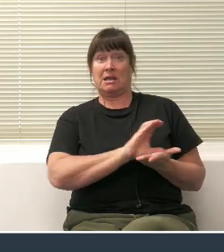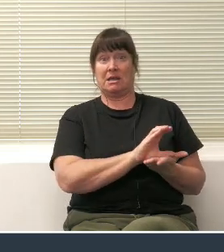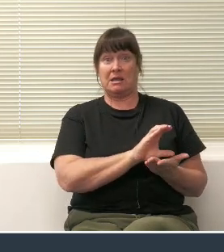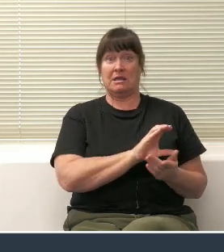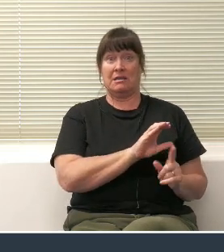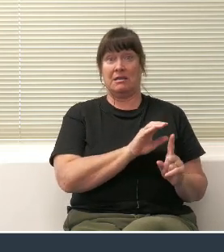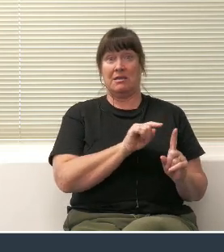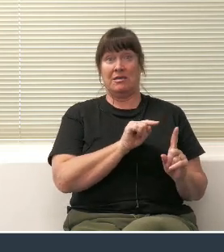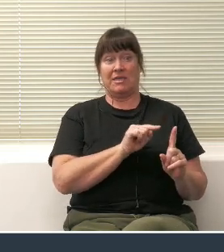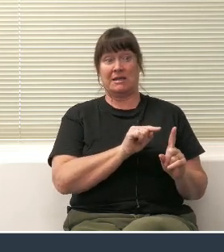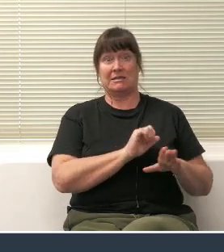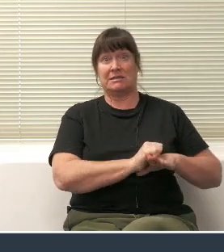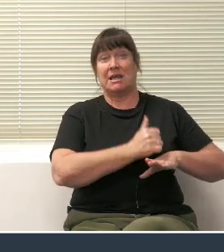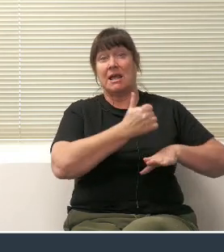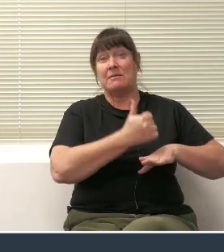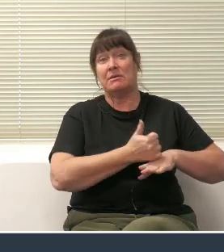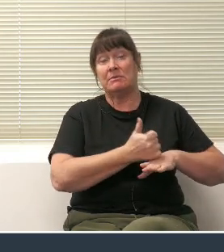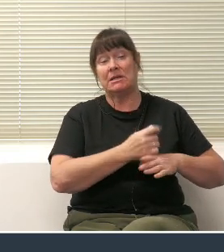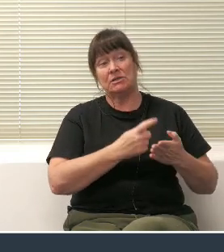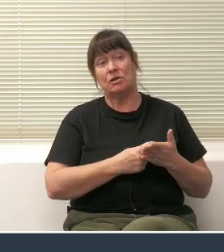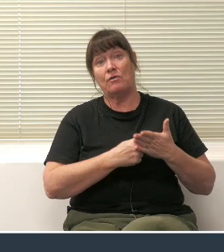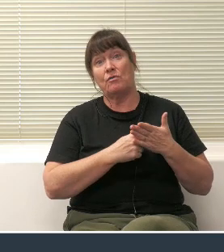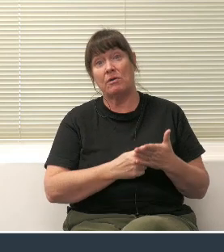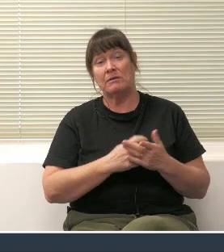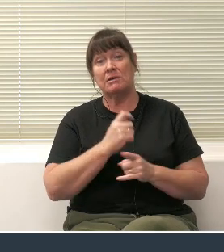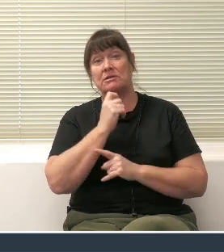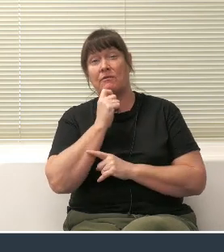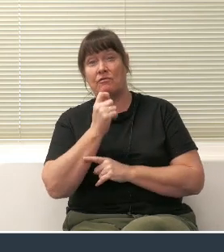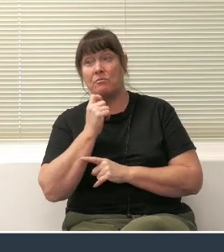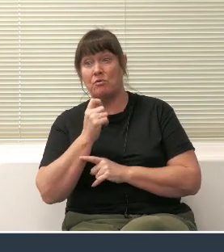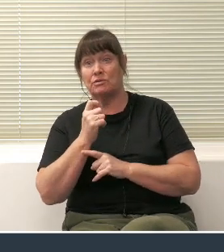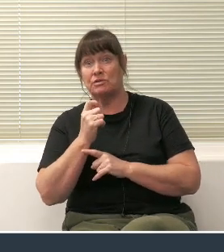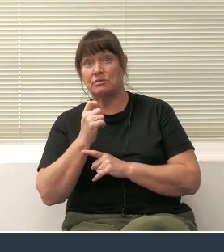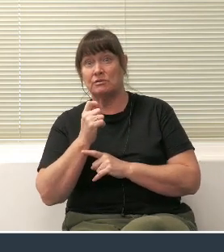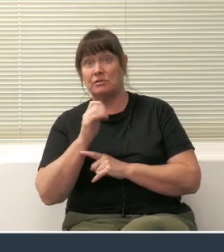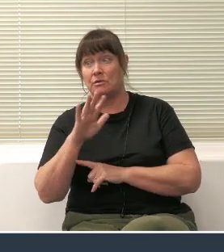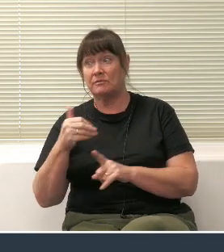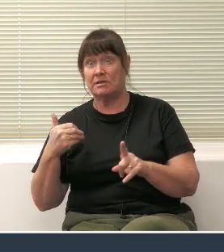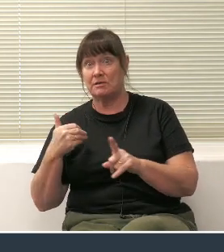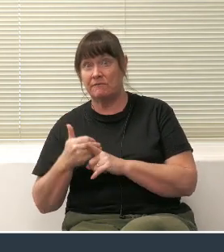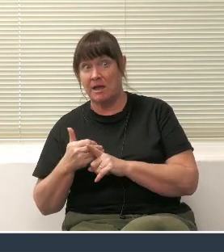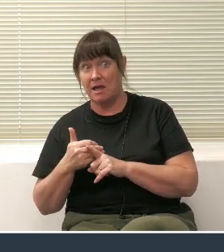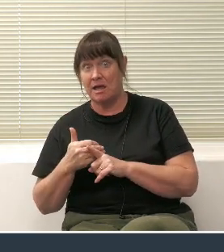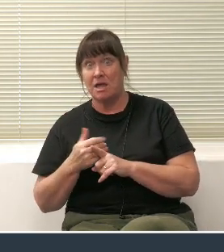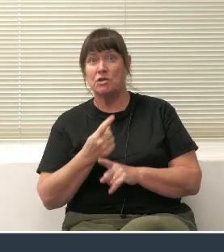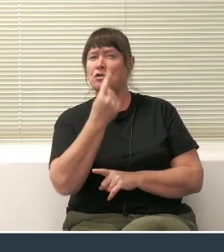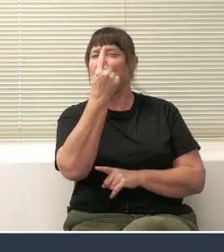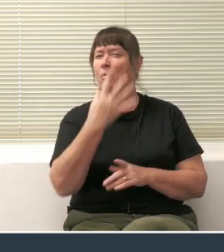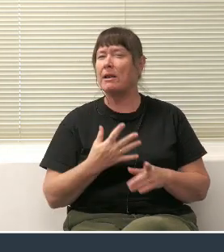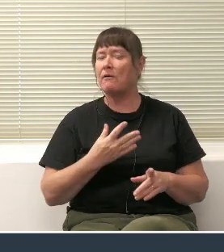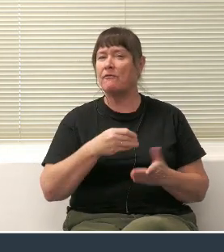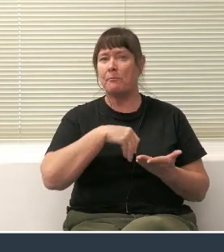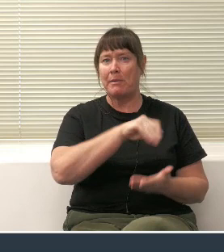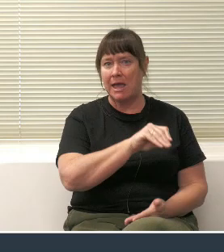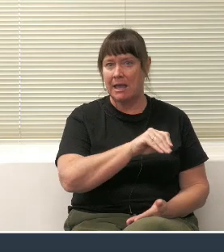is the implementation of the recommendations of the reports that have been undertaken. So effectively, are they one-off costs as